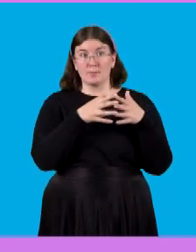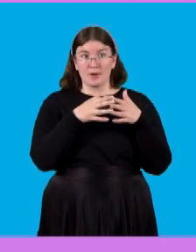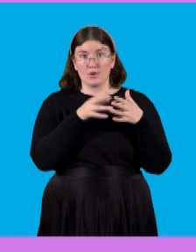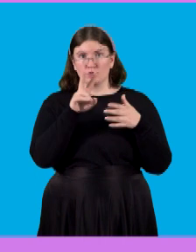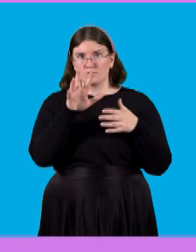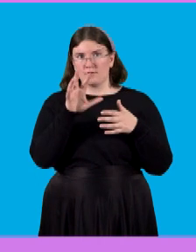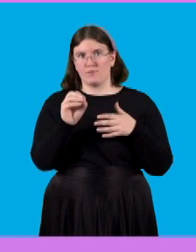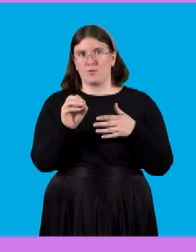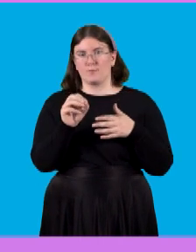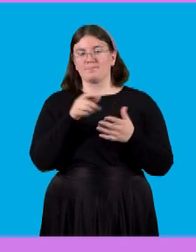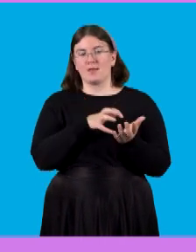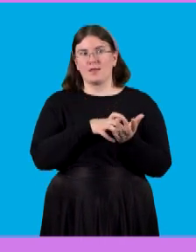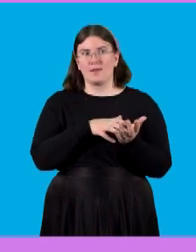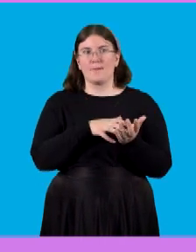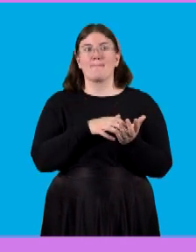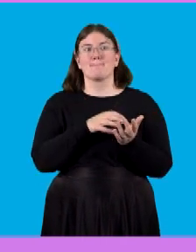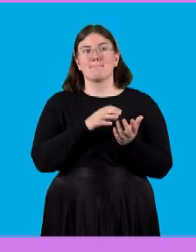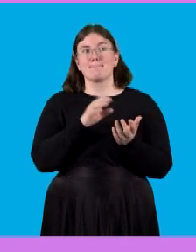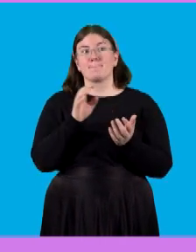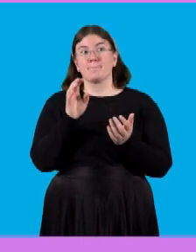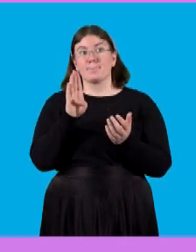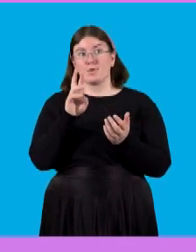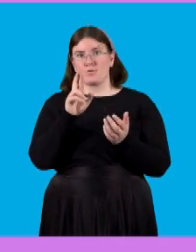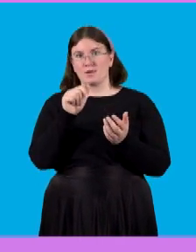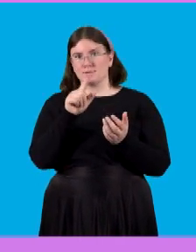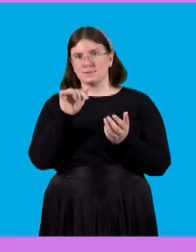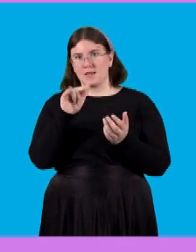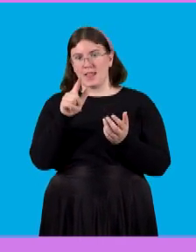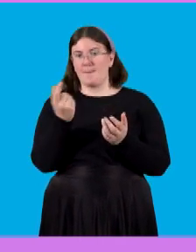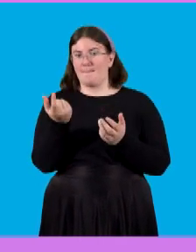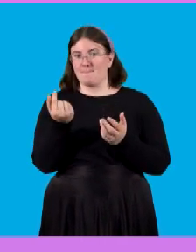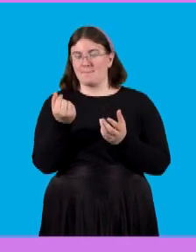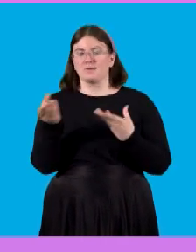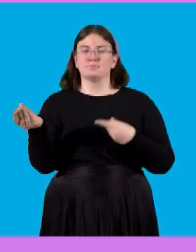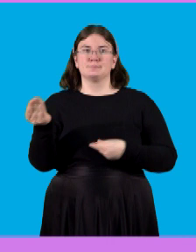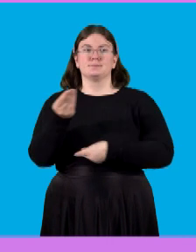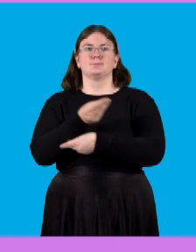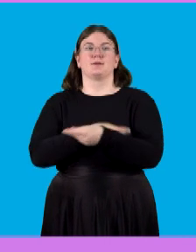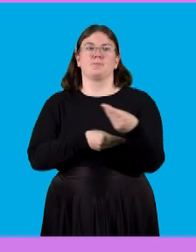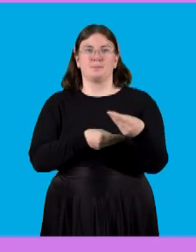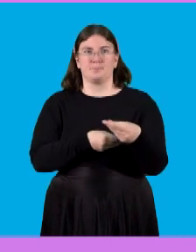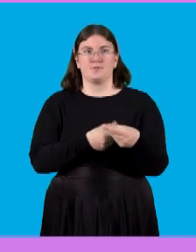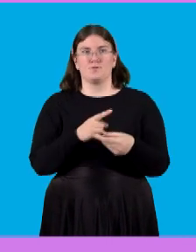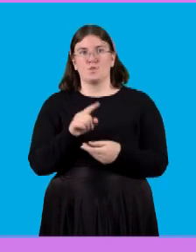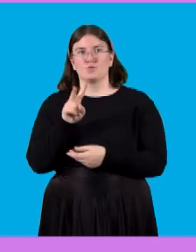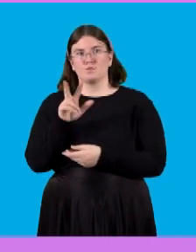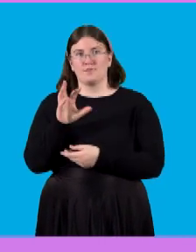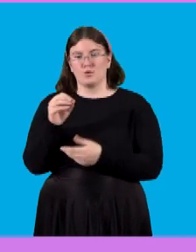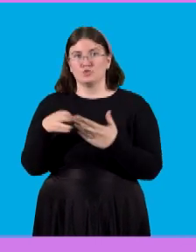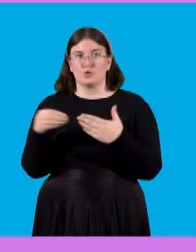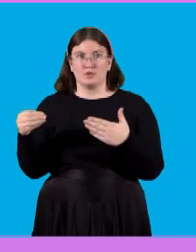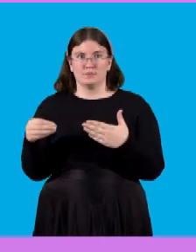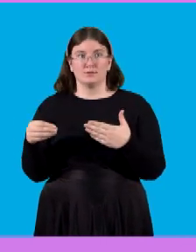$250 left. Calculate how many Brazilian real one dealer will get for